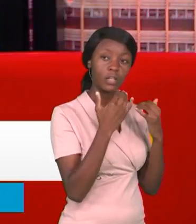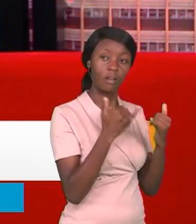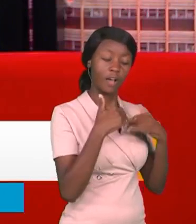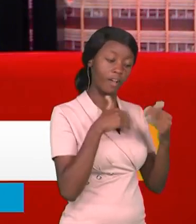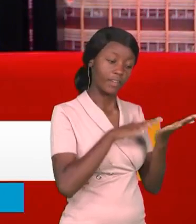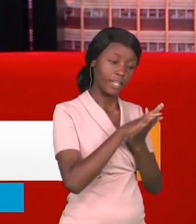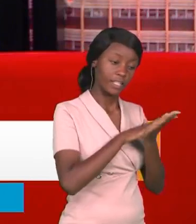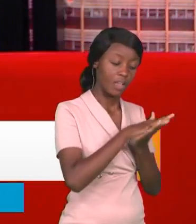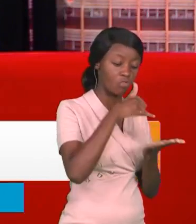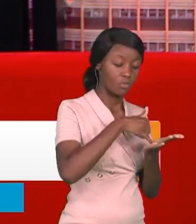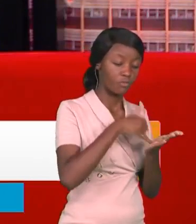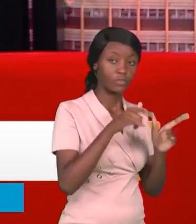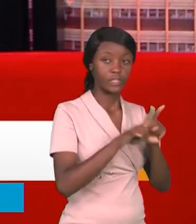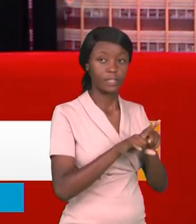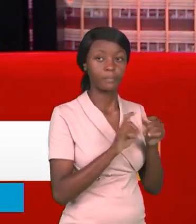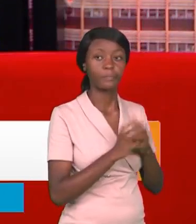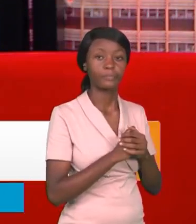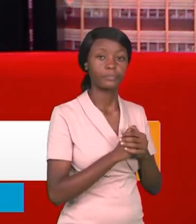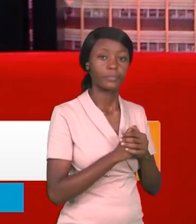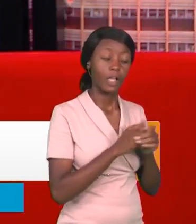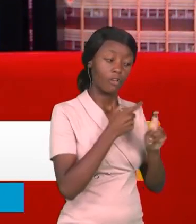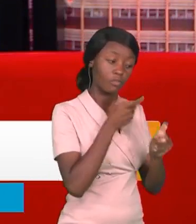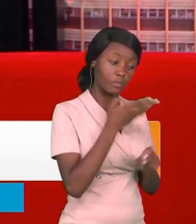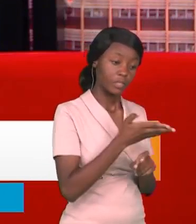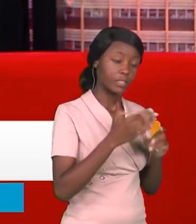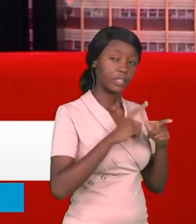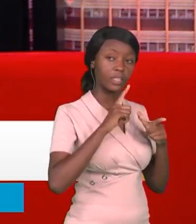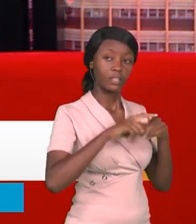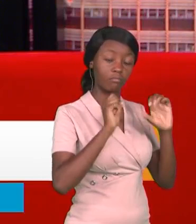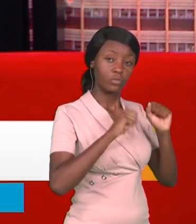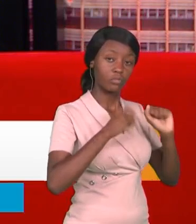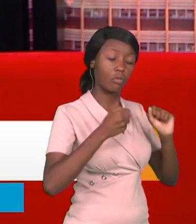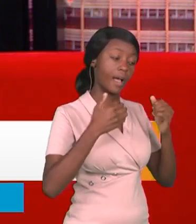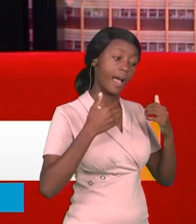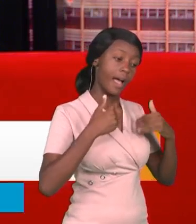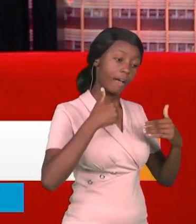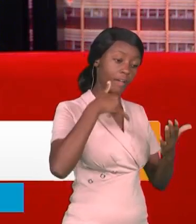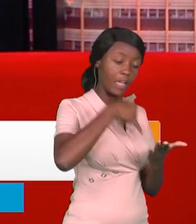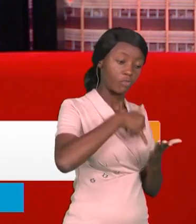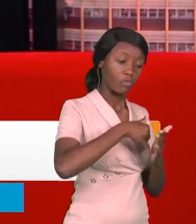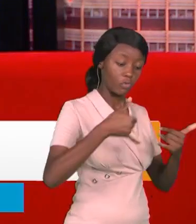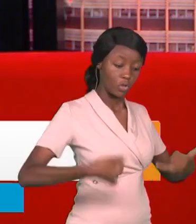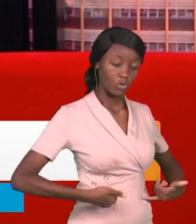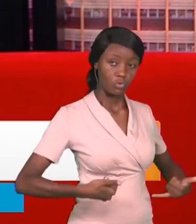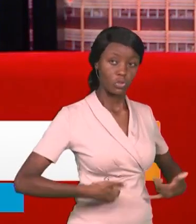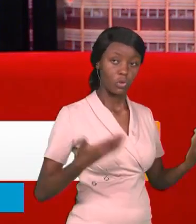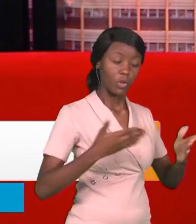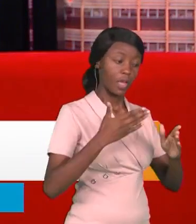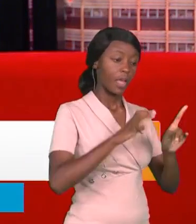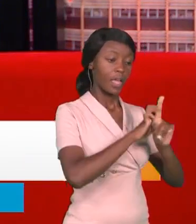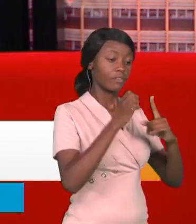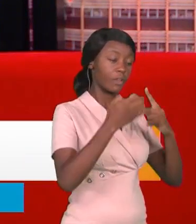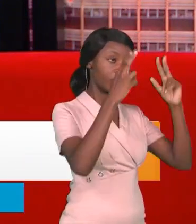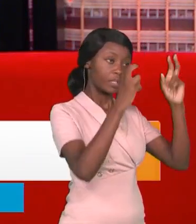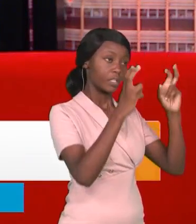to participate. And out of this, we are able now to practically engage the young people in environment